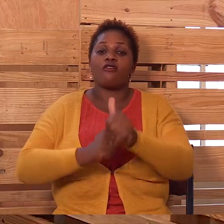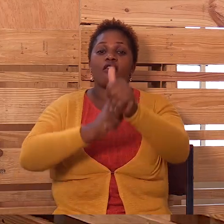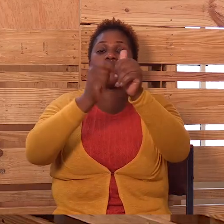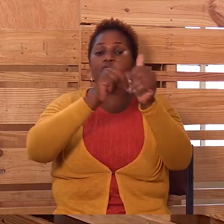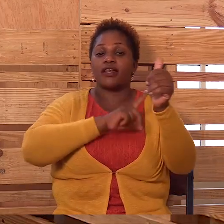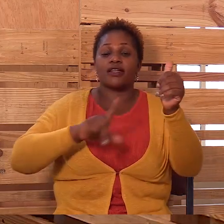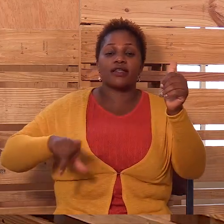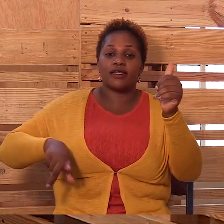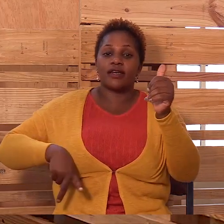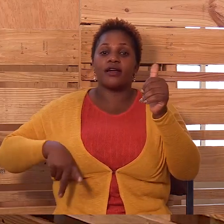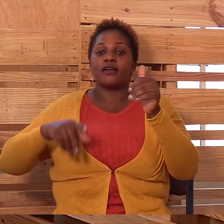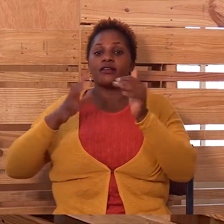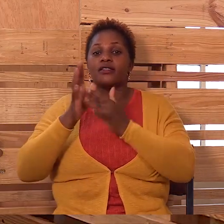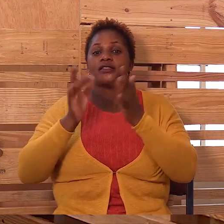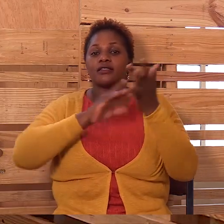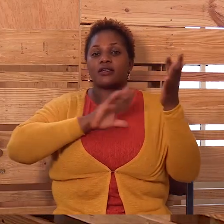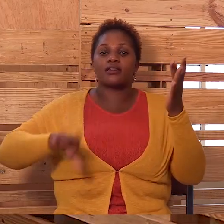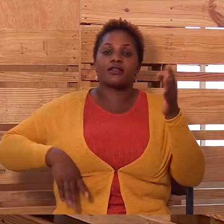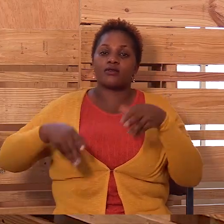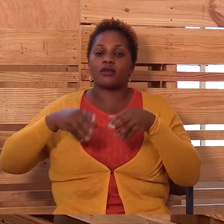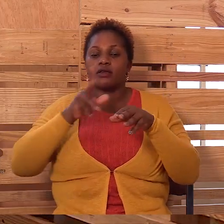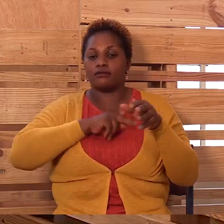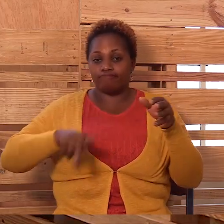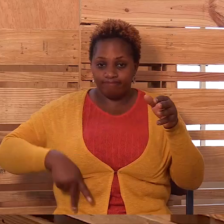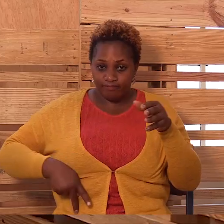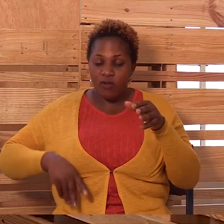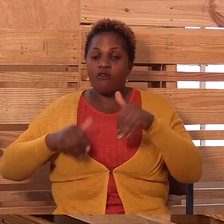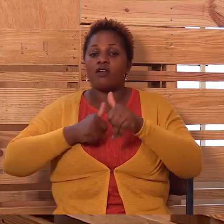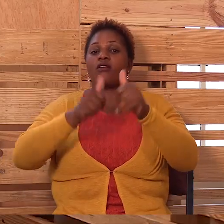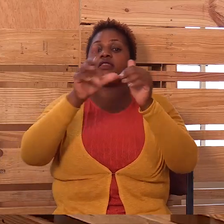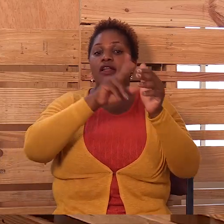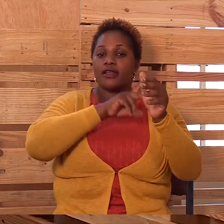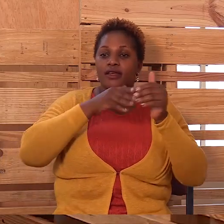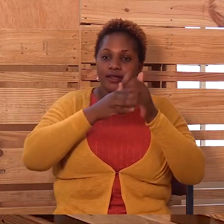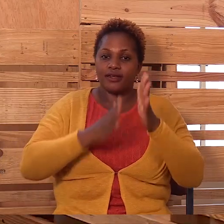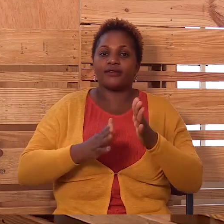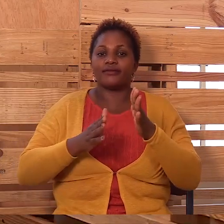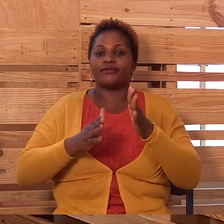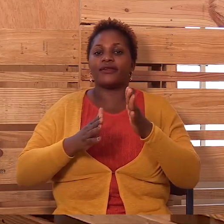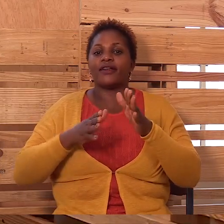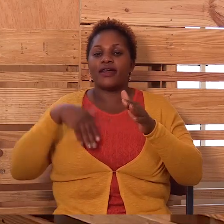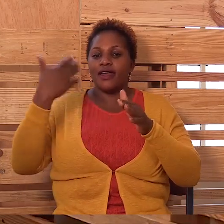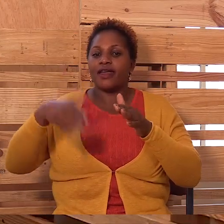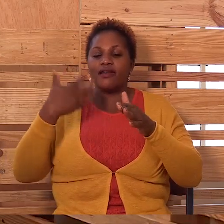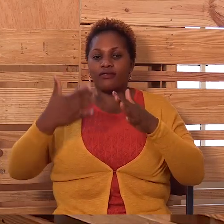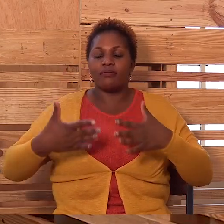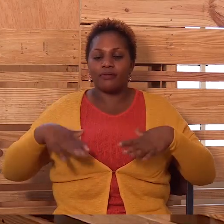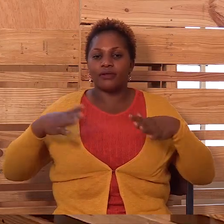time. Follow the leader, Jesus Christ the King. Follow the